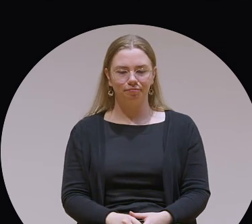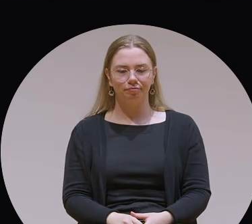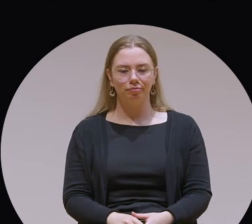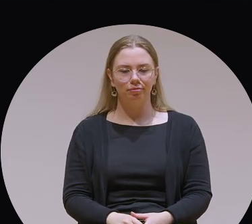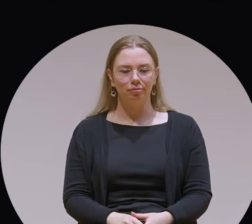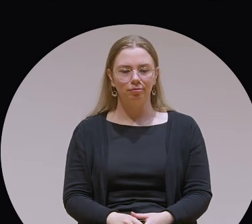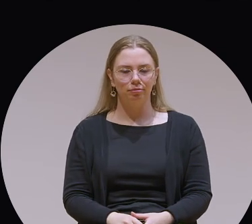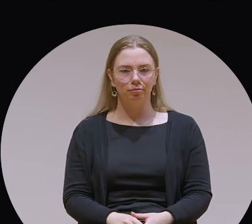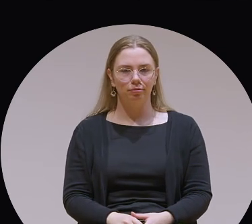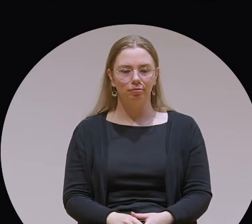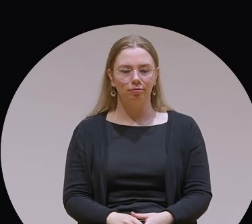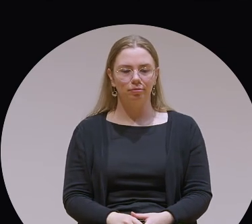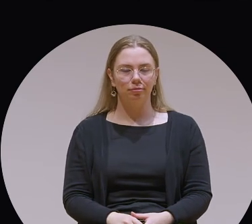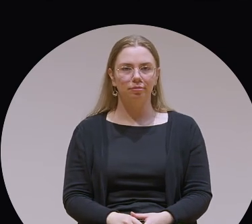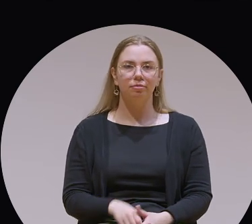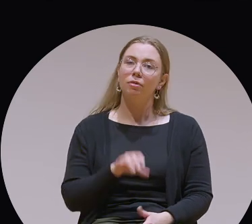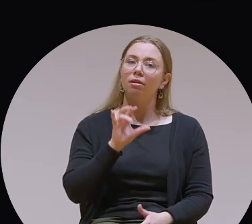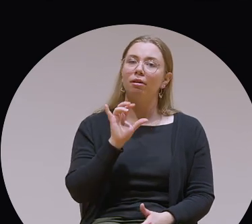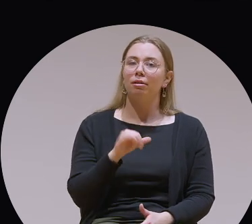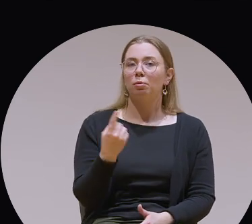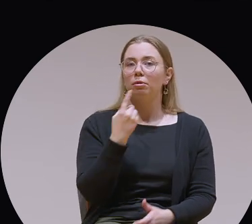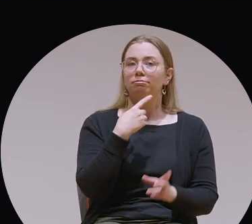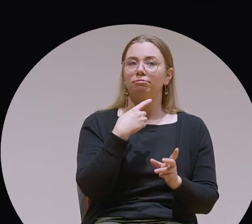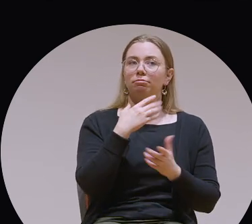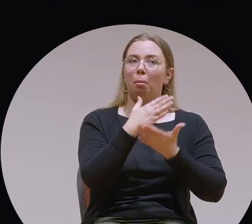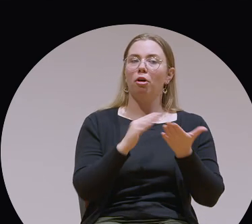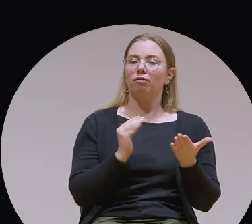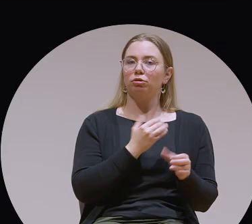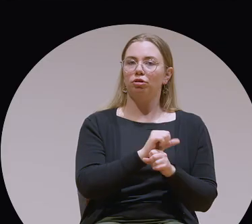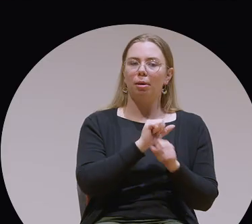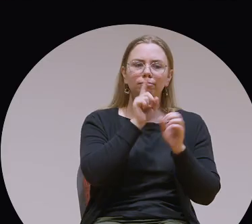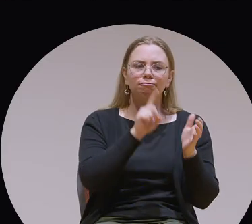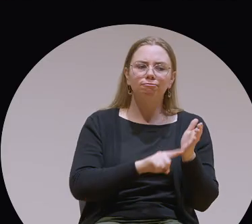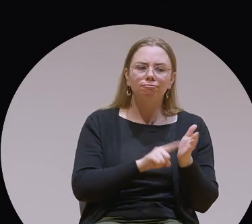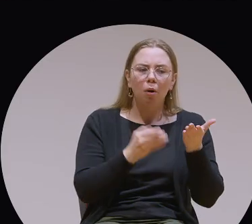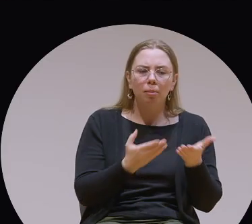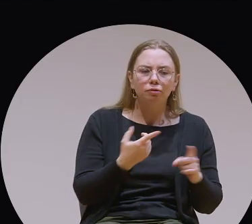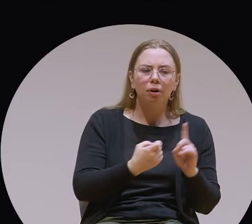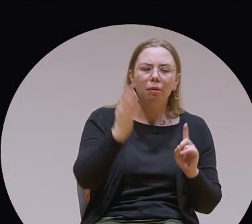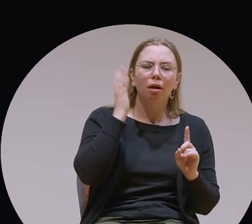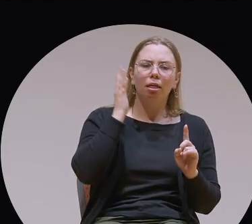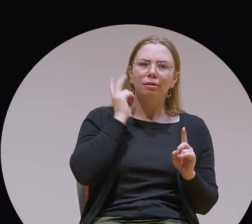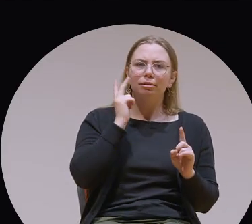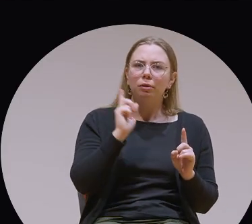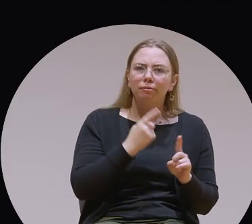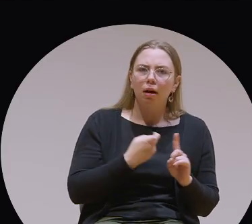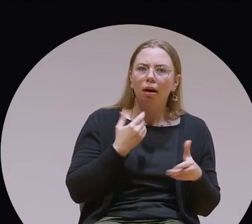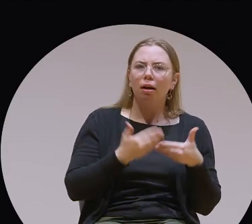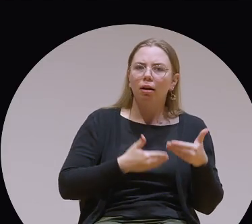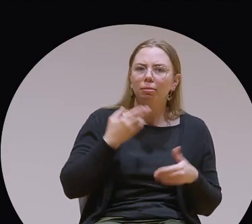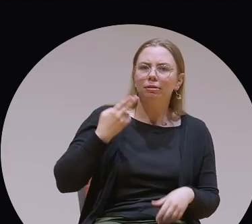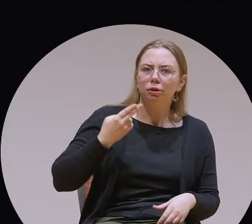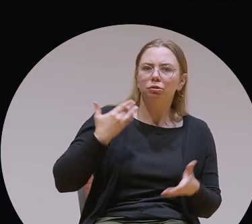So that's one part of our job. It's looking at antiquities and looking at how they got into our collection. But that's only one part of our